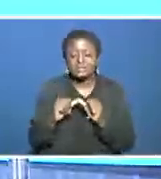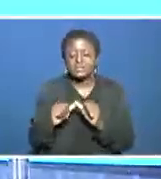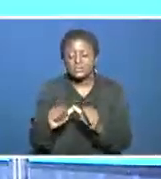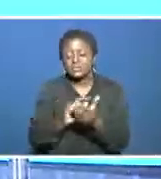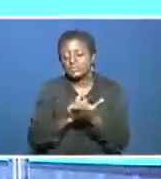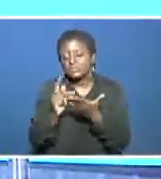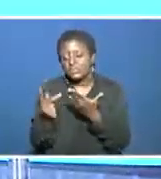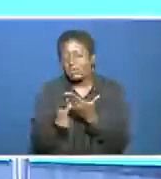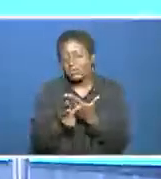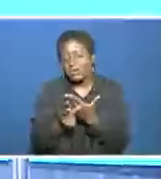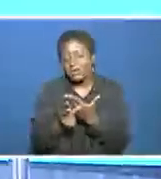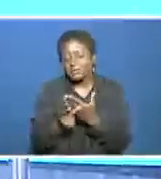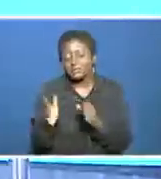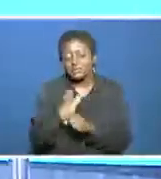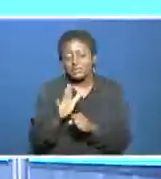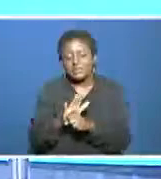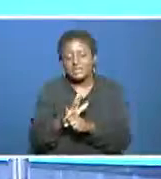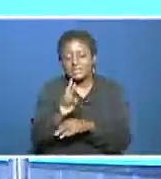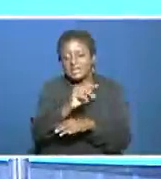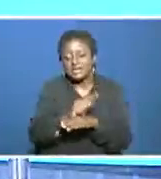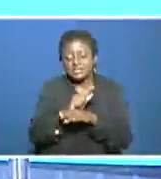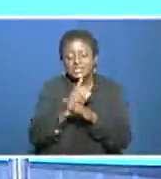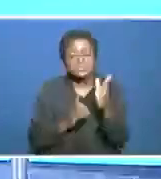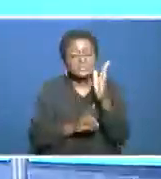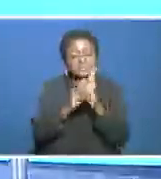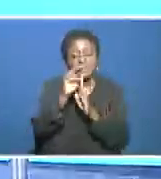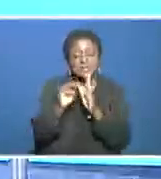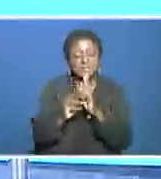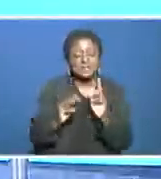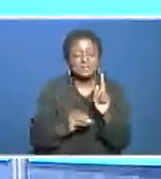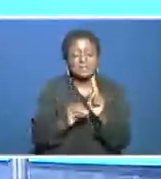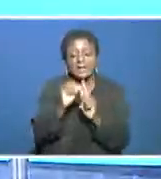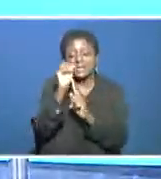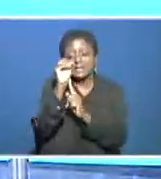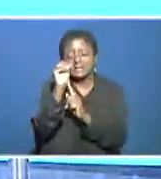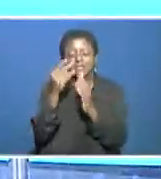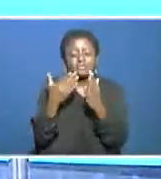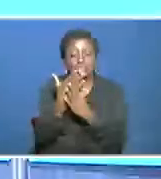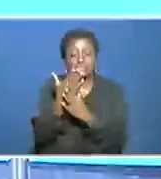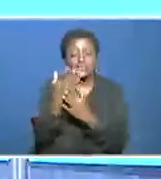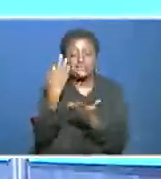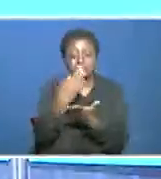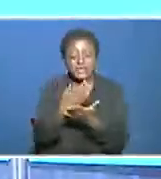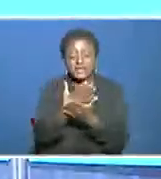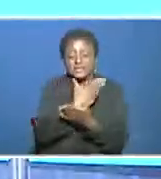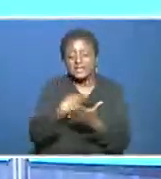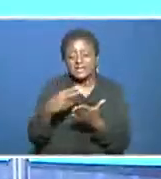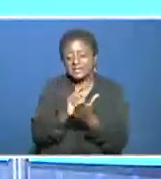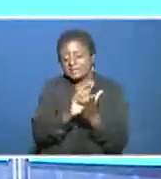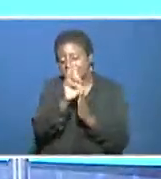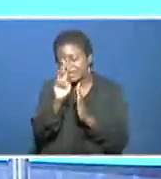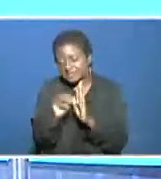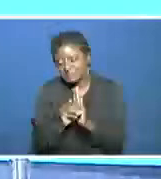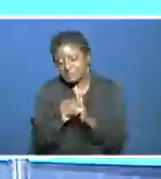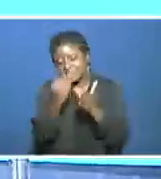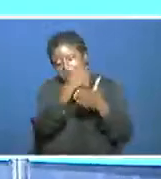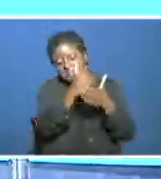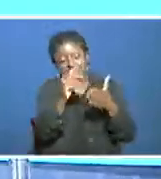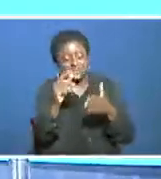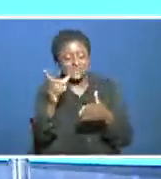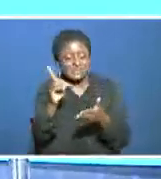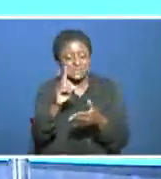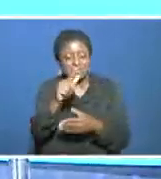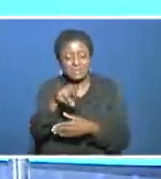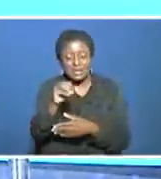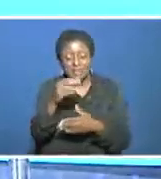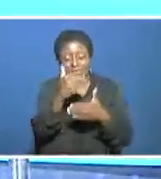initiatives as it fulfills its national development mandate through finance and investments. The Deputy Prime Minister listed those initiatives that